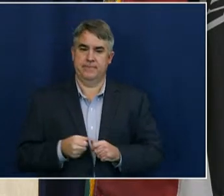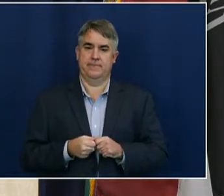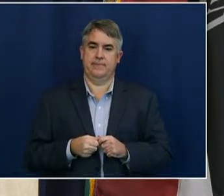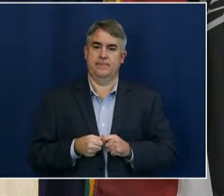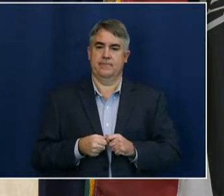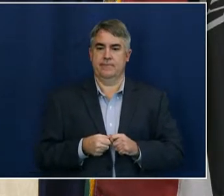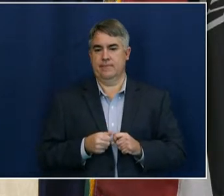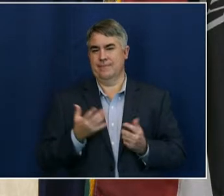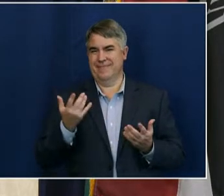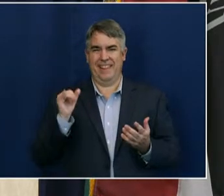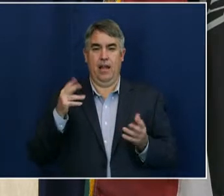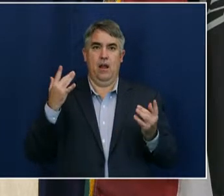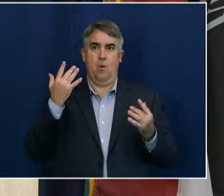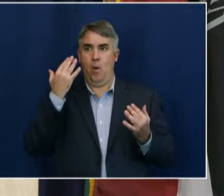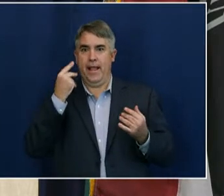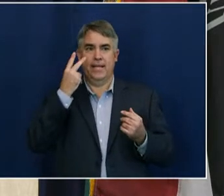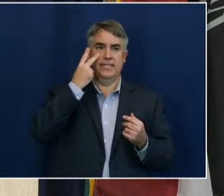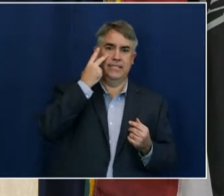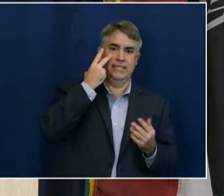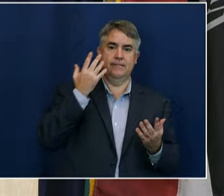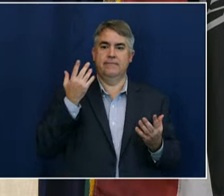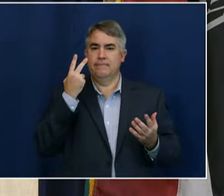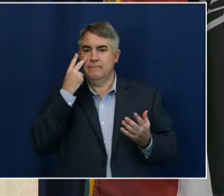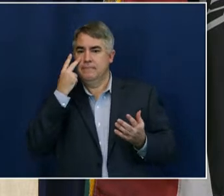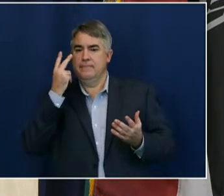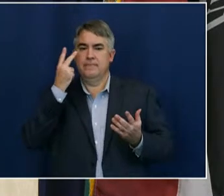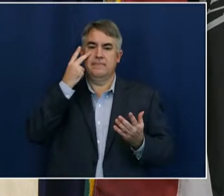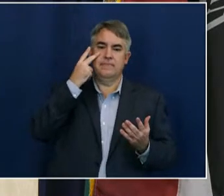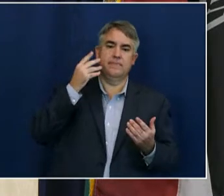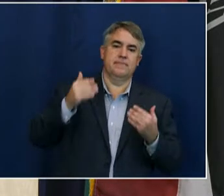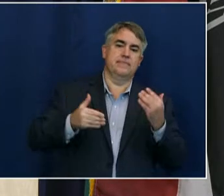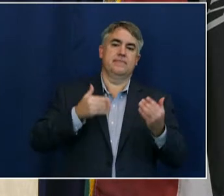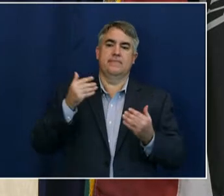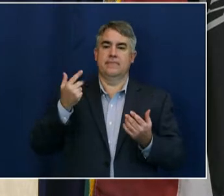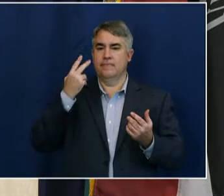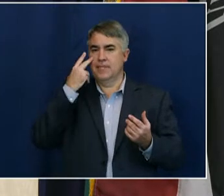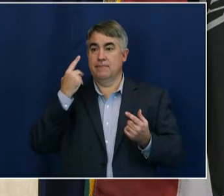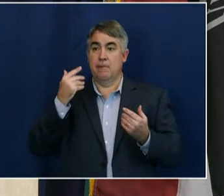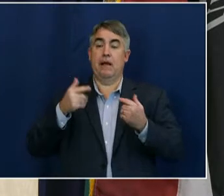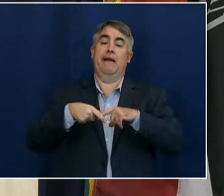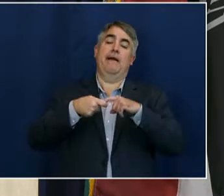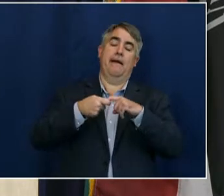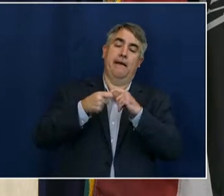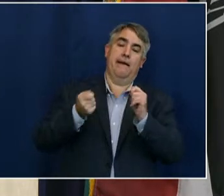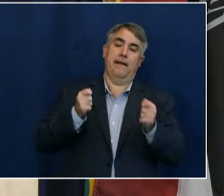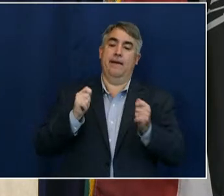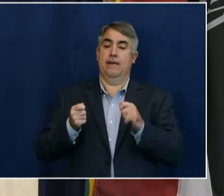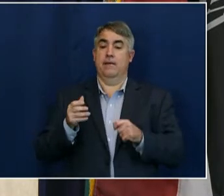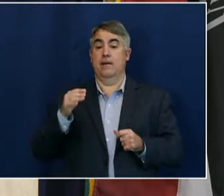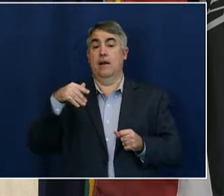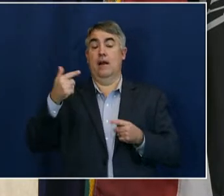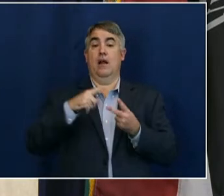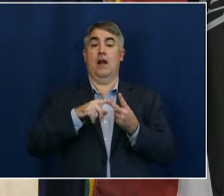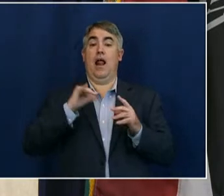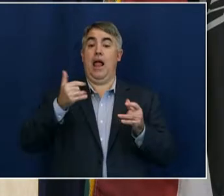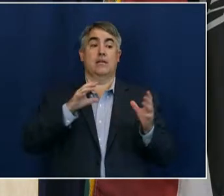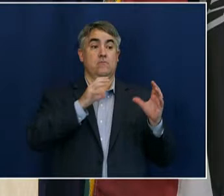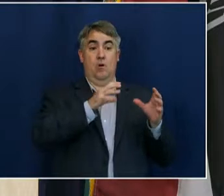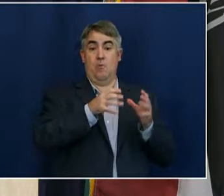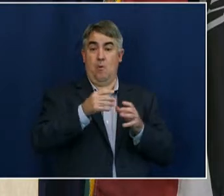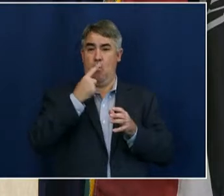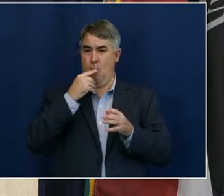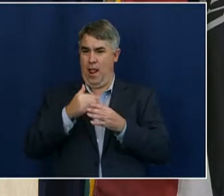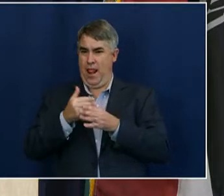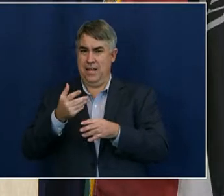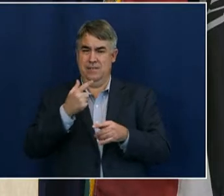we can get through it without any additional interruptions. In terms of who's next, right now we're doing, again, healthcare workers and seniors